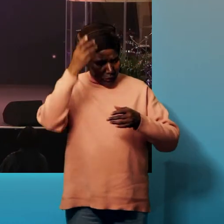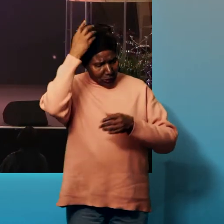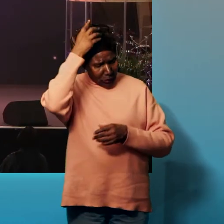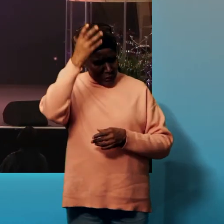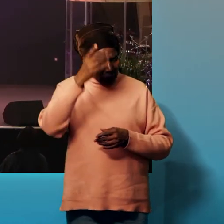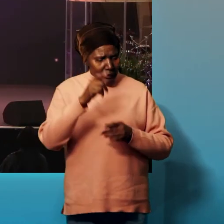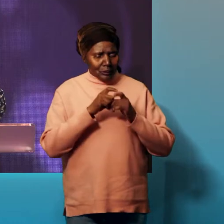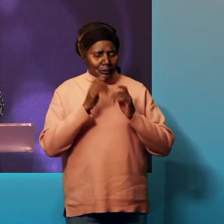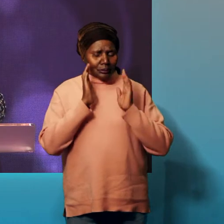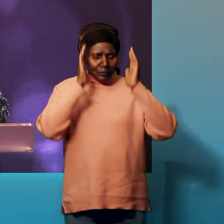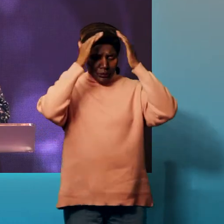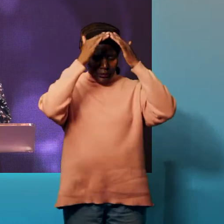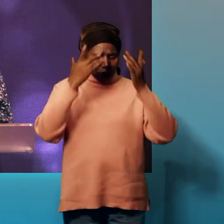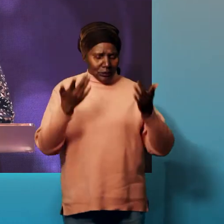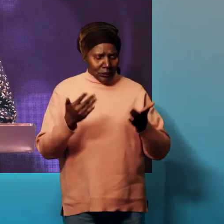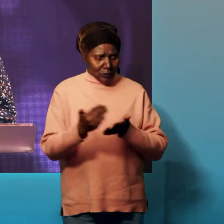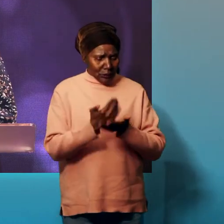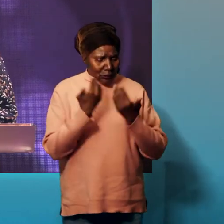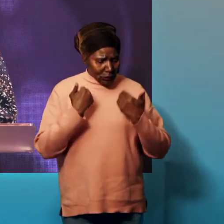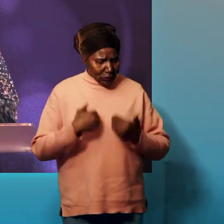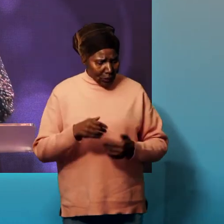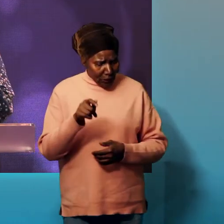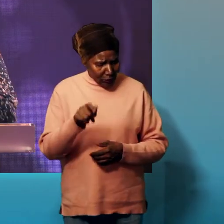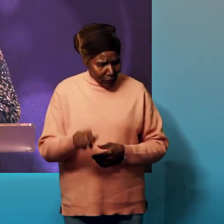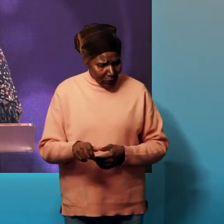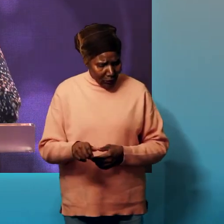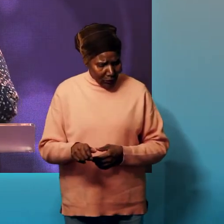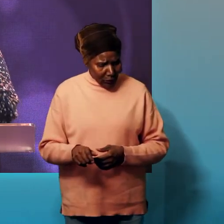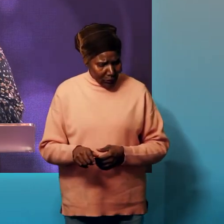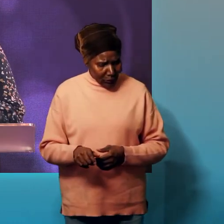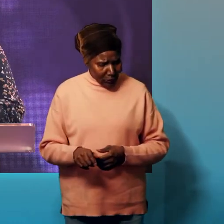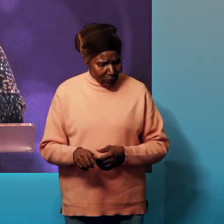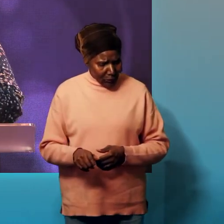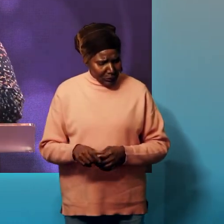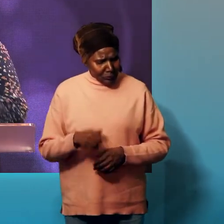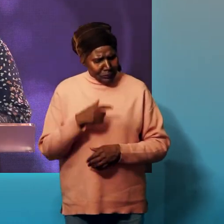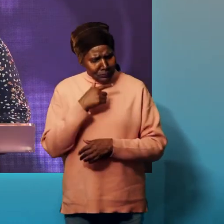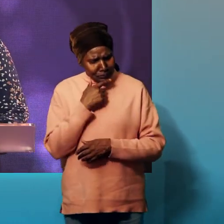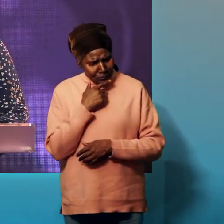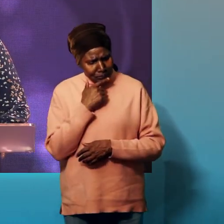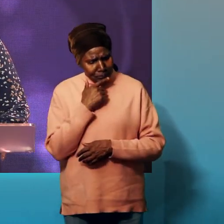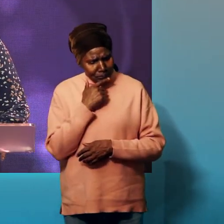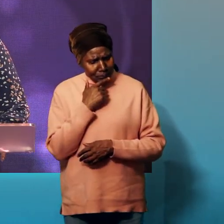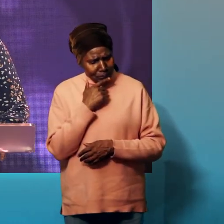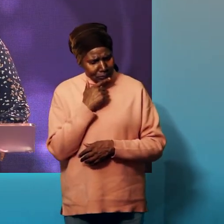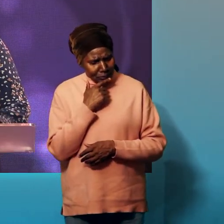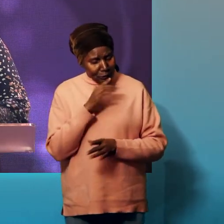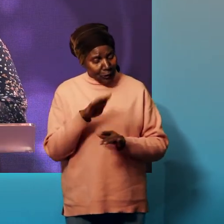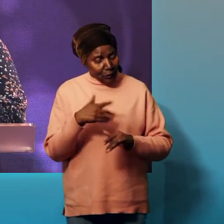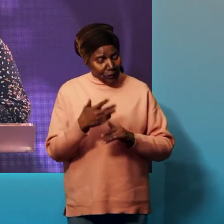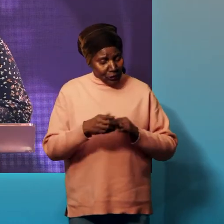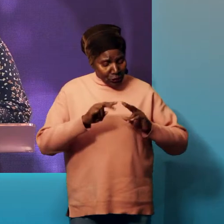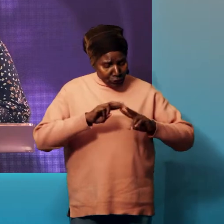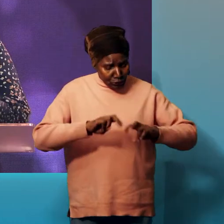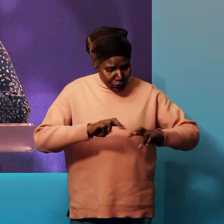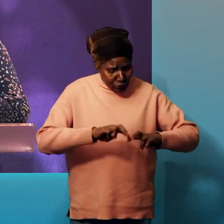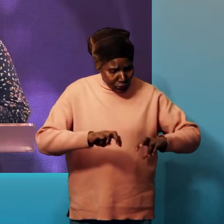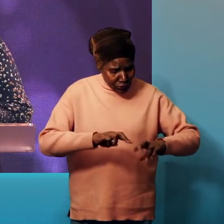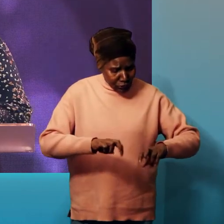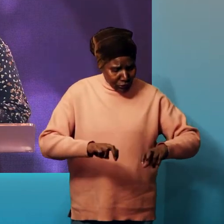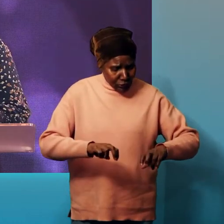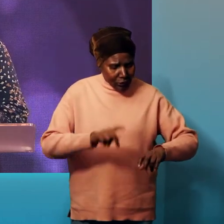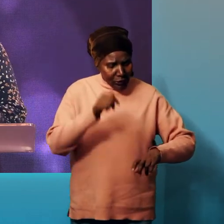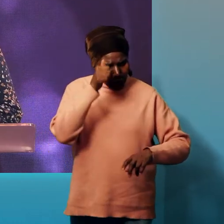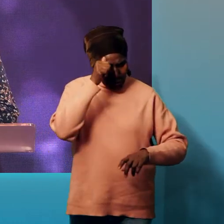truly betrayal? We can't know unless we delve into the scriptures. We're not doing that tonight. We want to